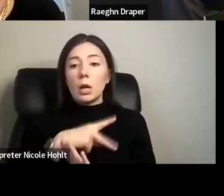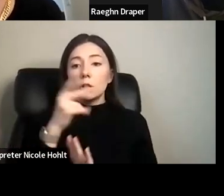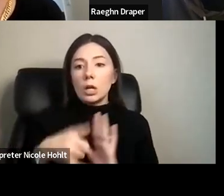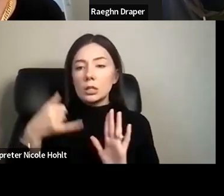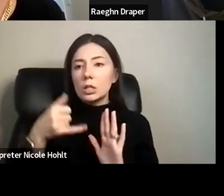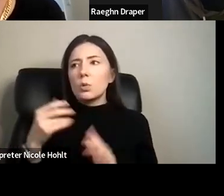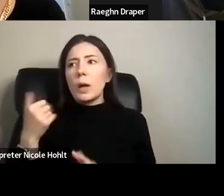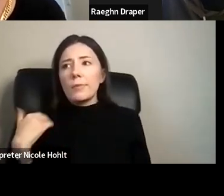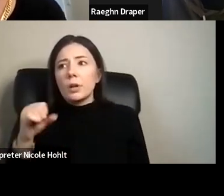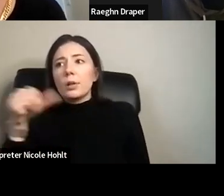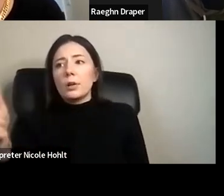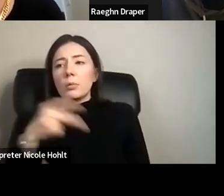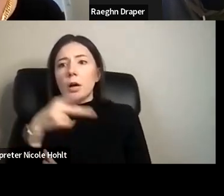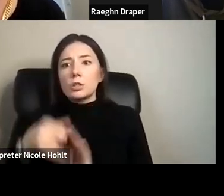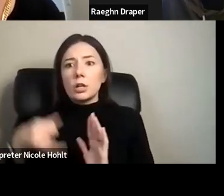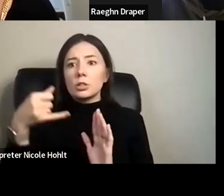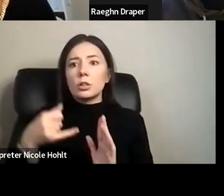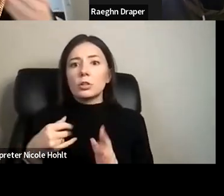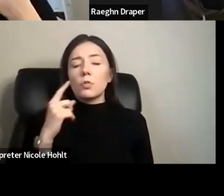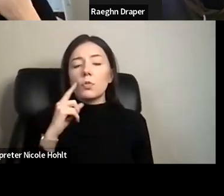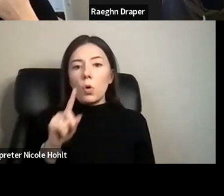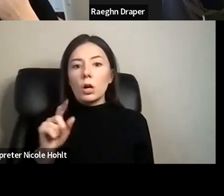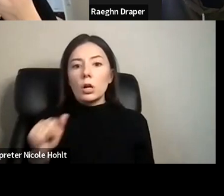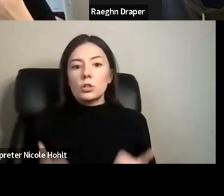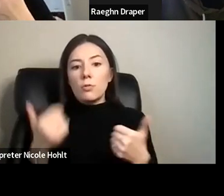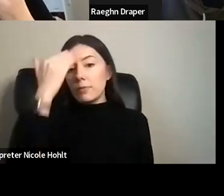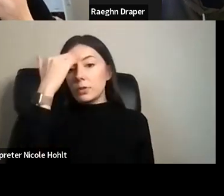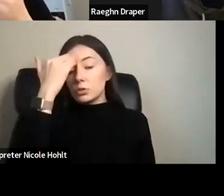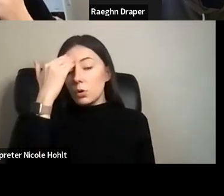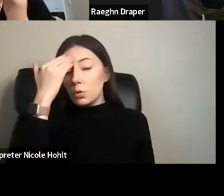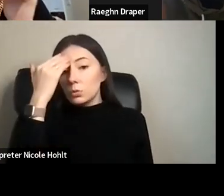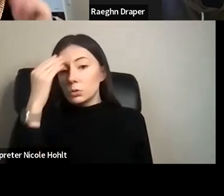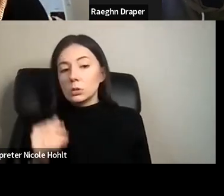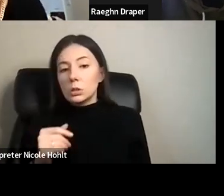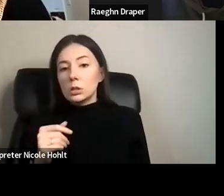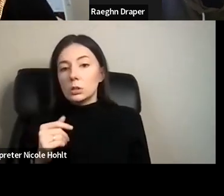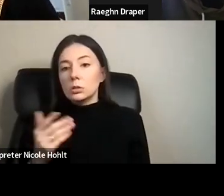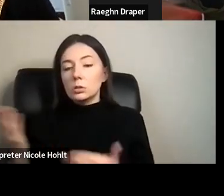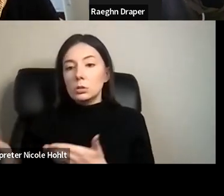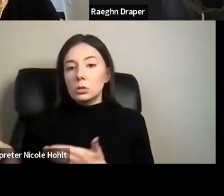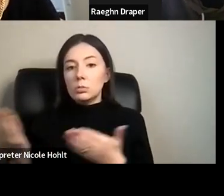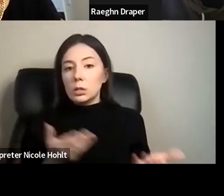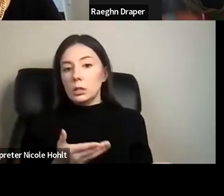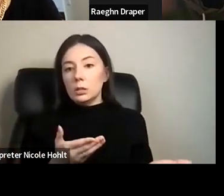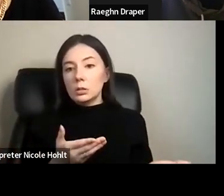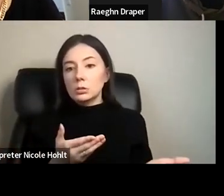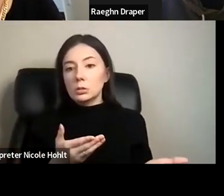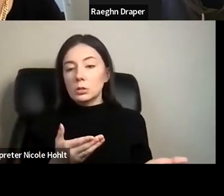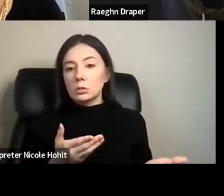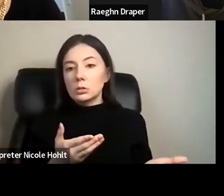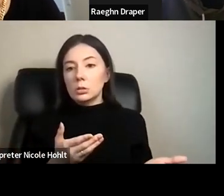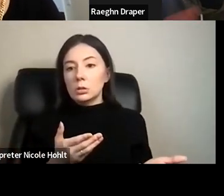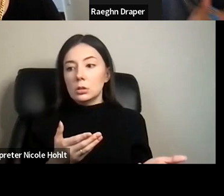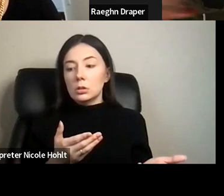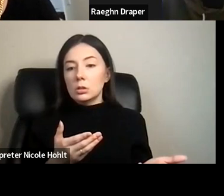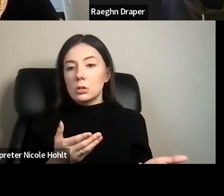with Survivors Know to bring an app to fruition is